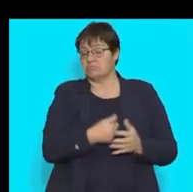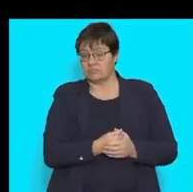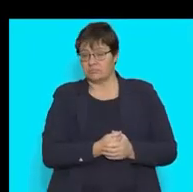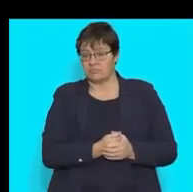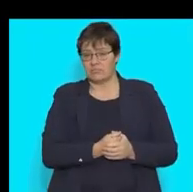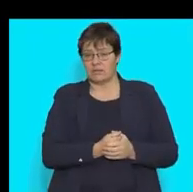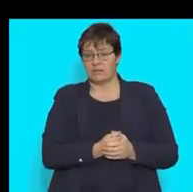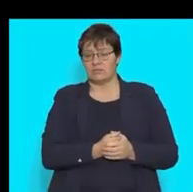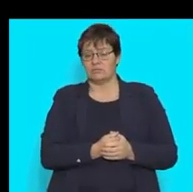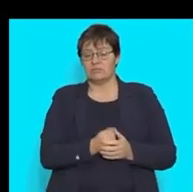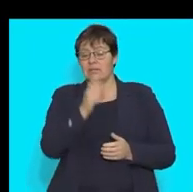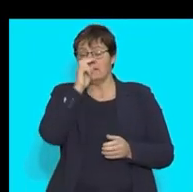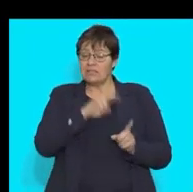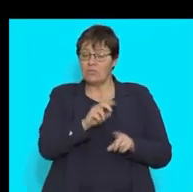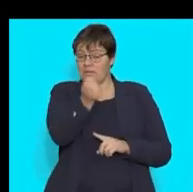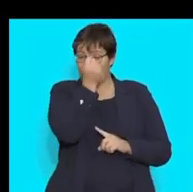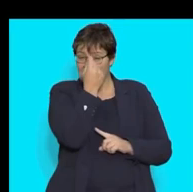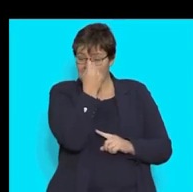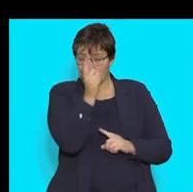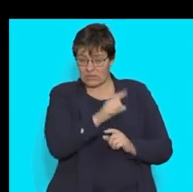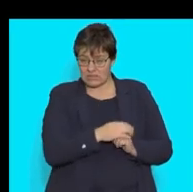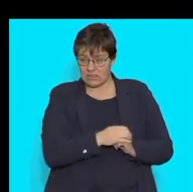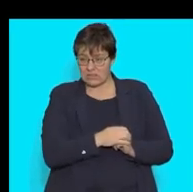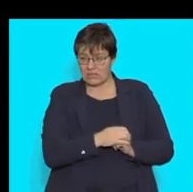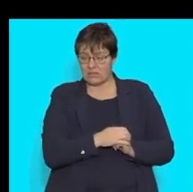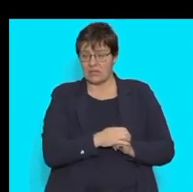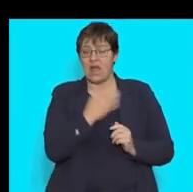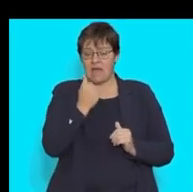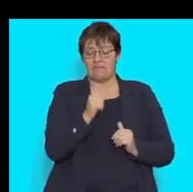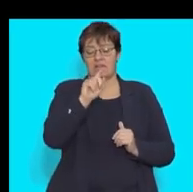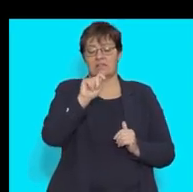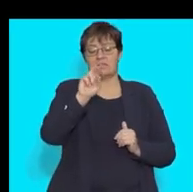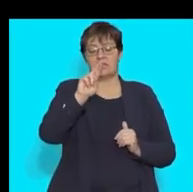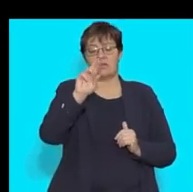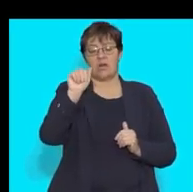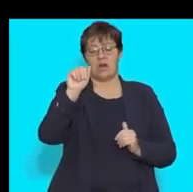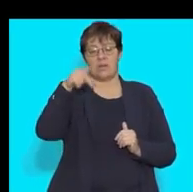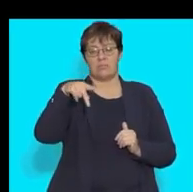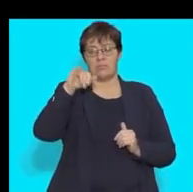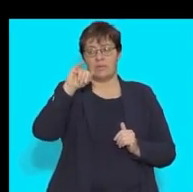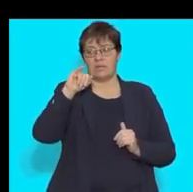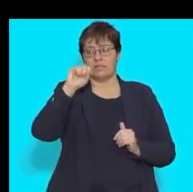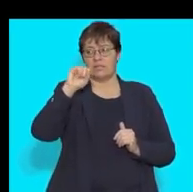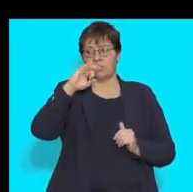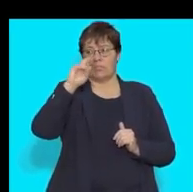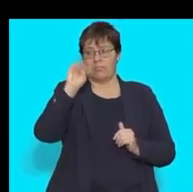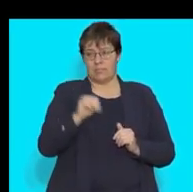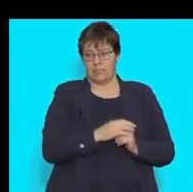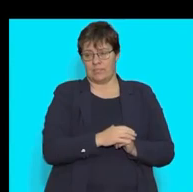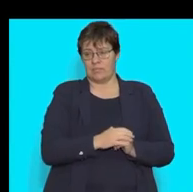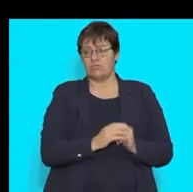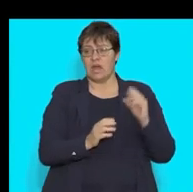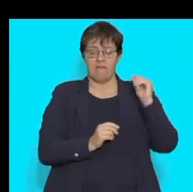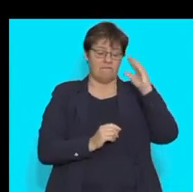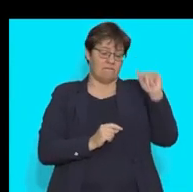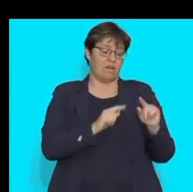this. And what I need you to understand here is we've got a bit of a trapezium. So we can break it apart into a triangle there, a